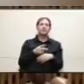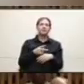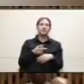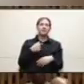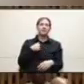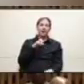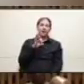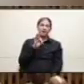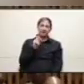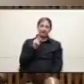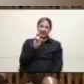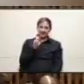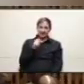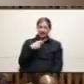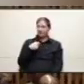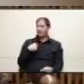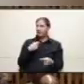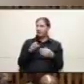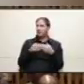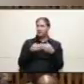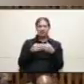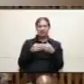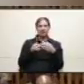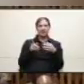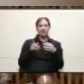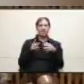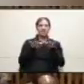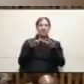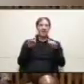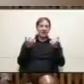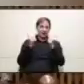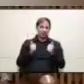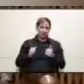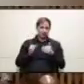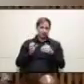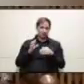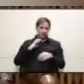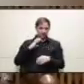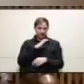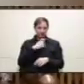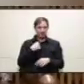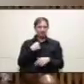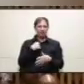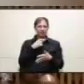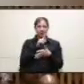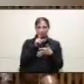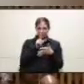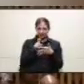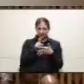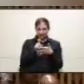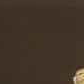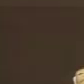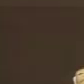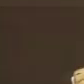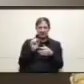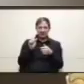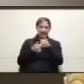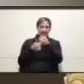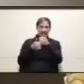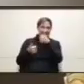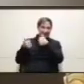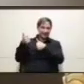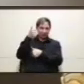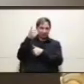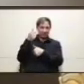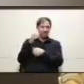is my name, a member of the Provincial Public Accounts Committee. I have a few questions. One, the Executive Mayor gives us